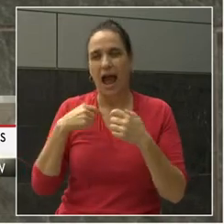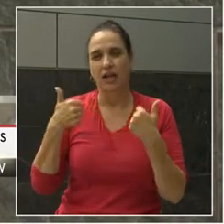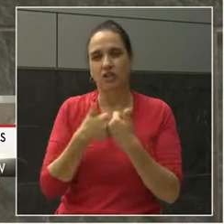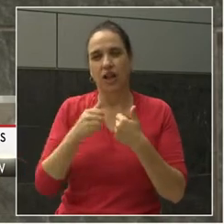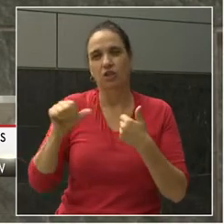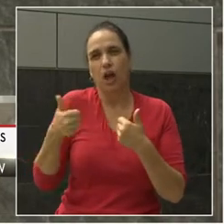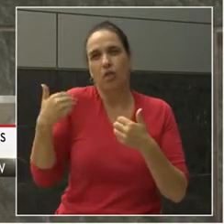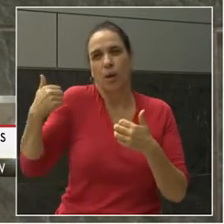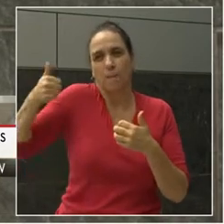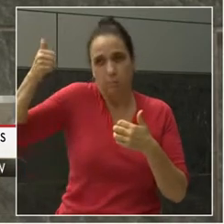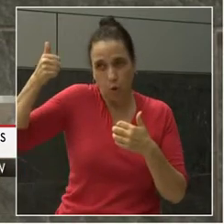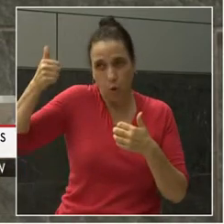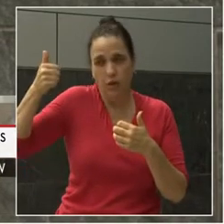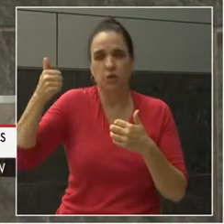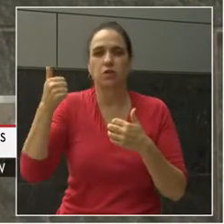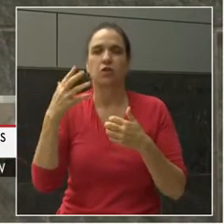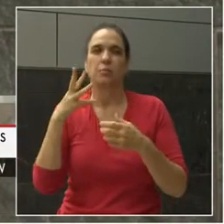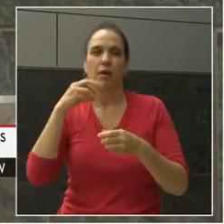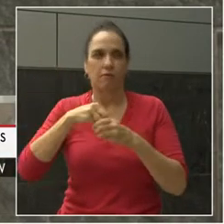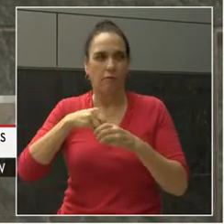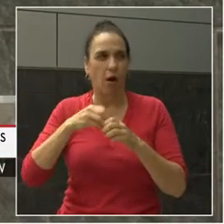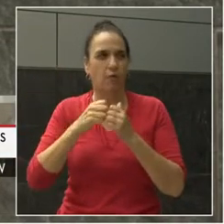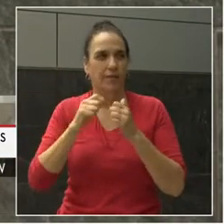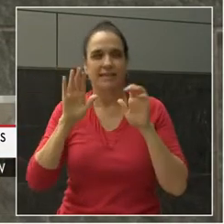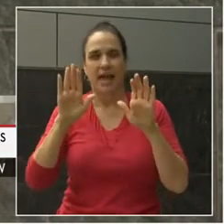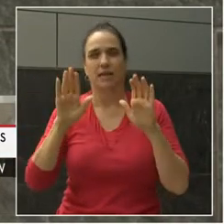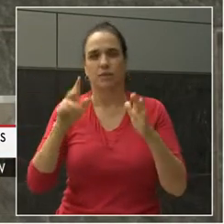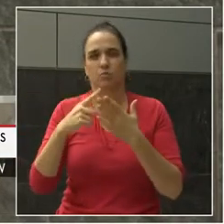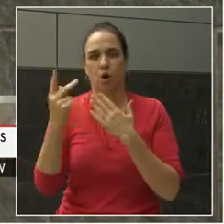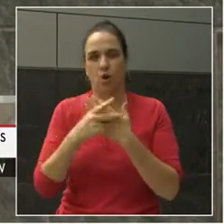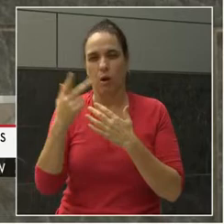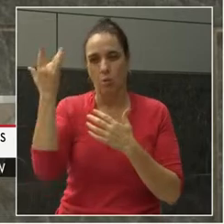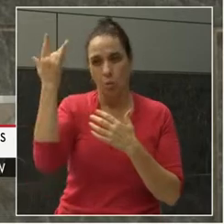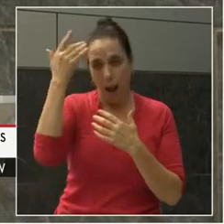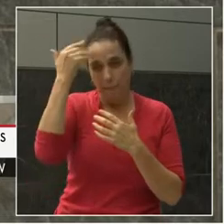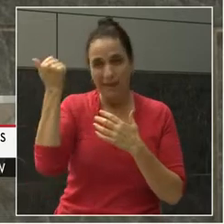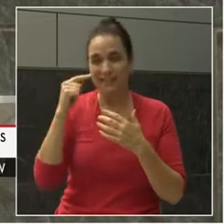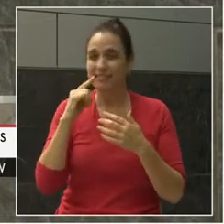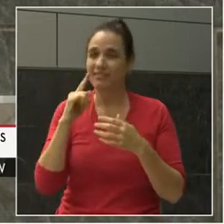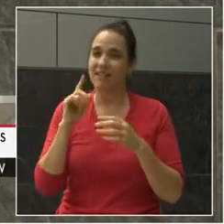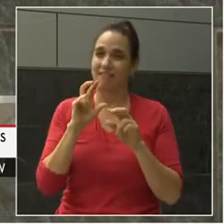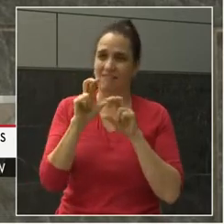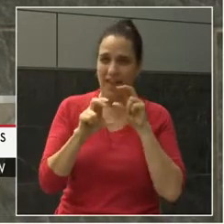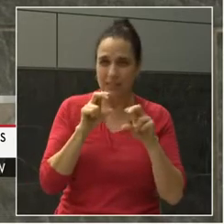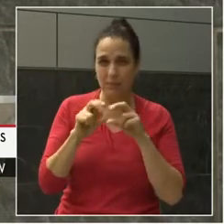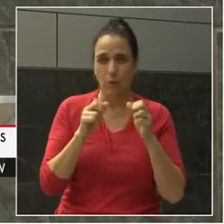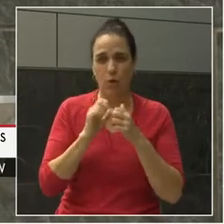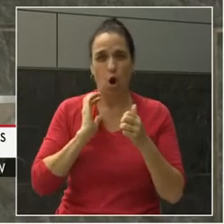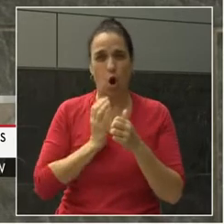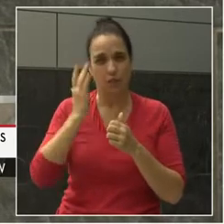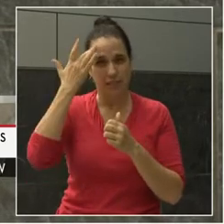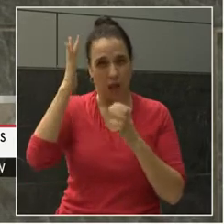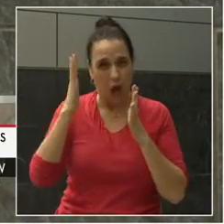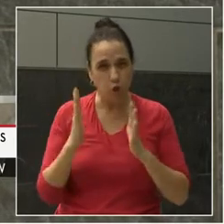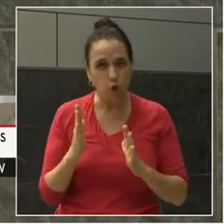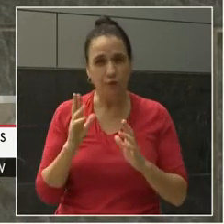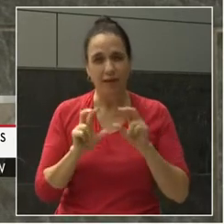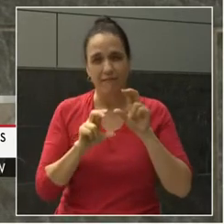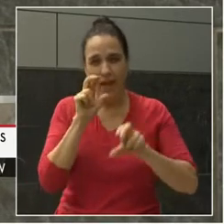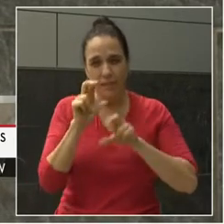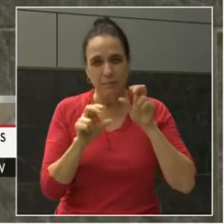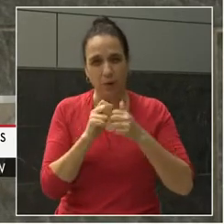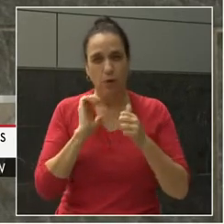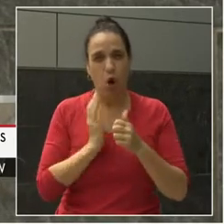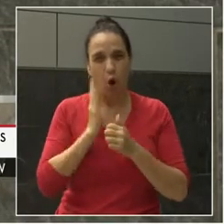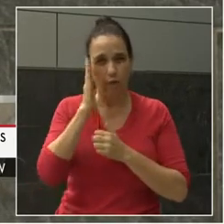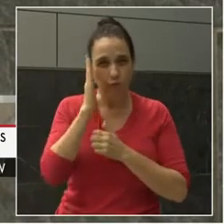to participate in this excellent program. Why? Because it's an investment in our scholars, it's an investment in our